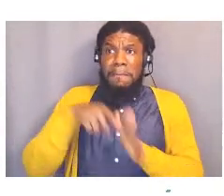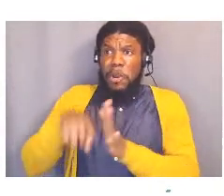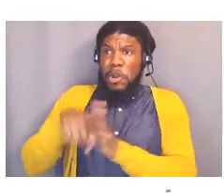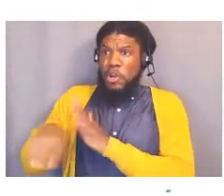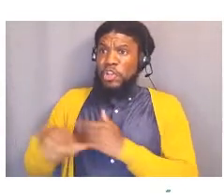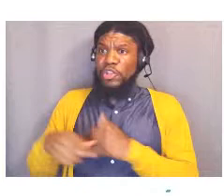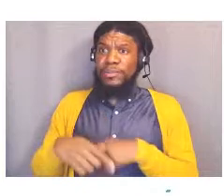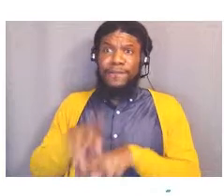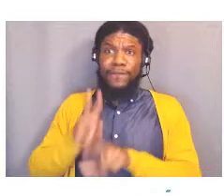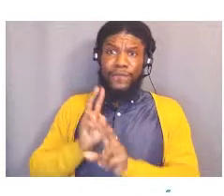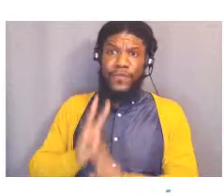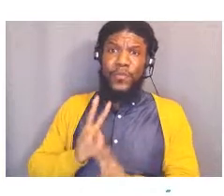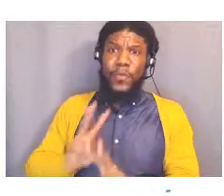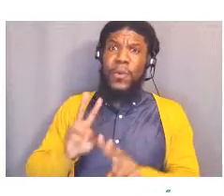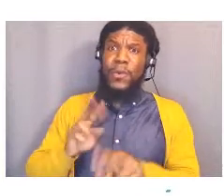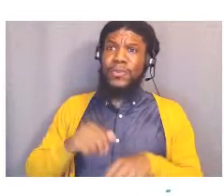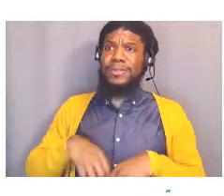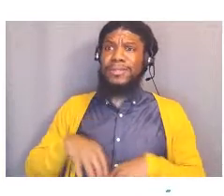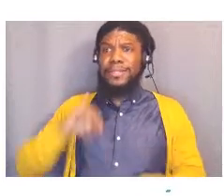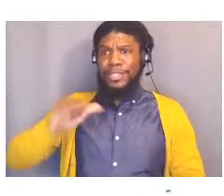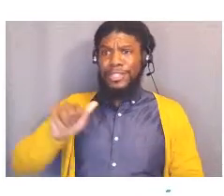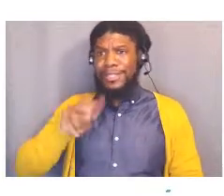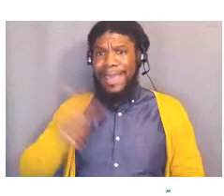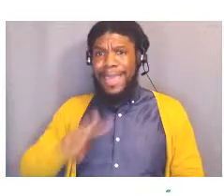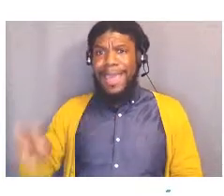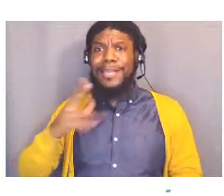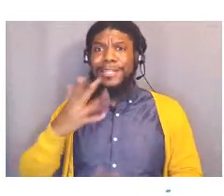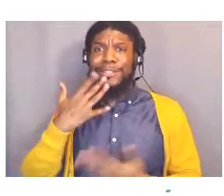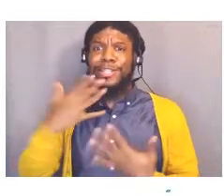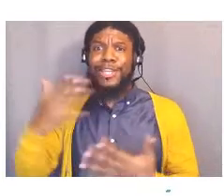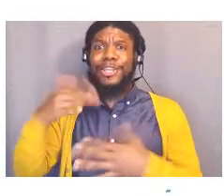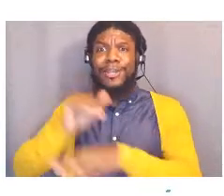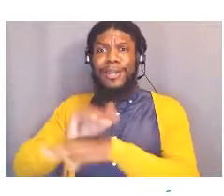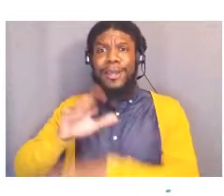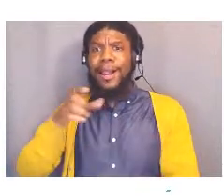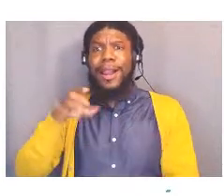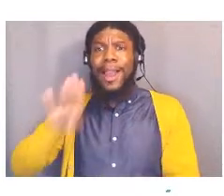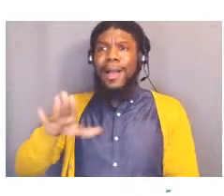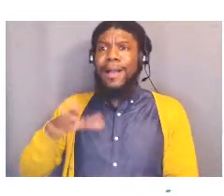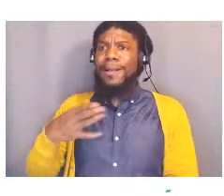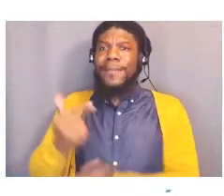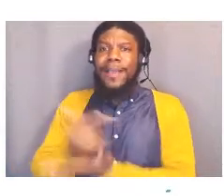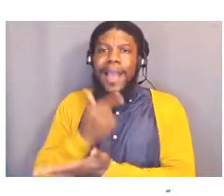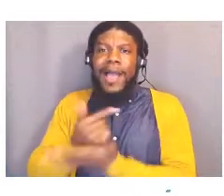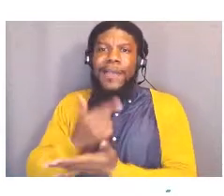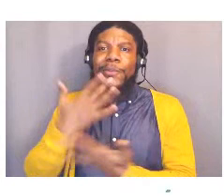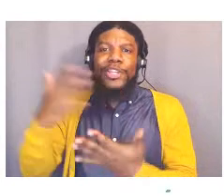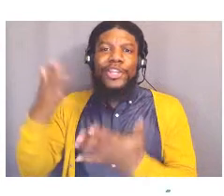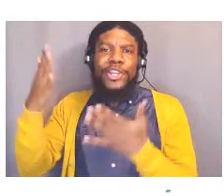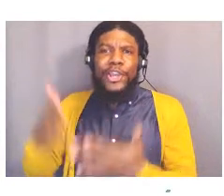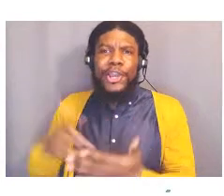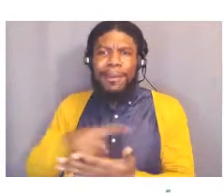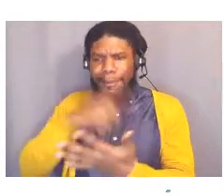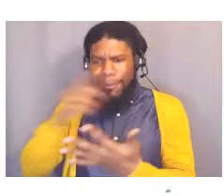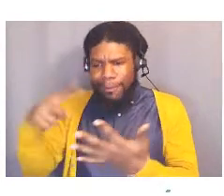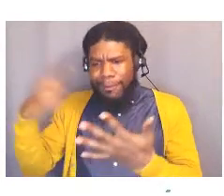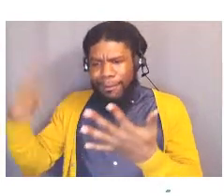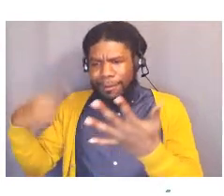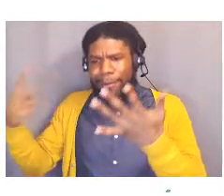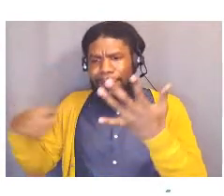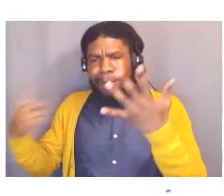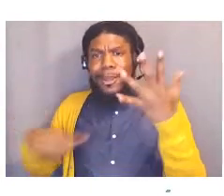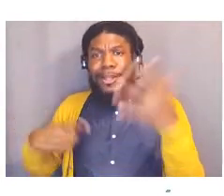funerals. I wrote about the jazz singers in the nightclubs and those gospel singers in those